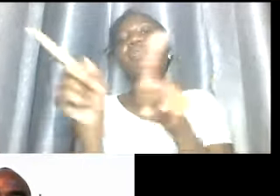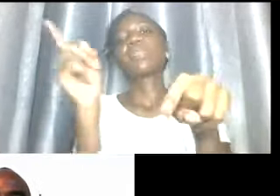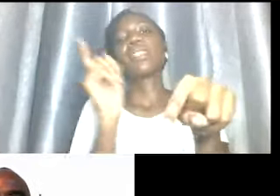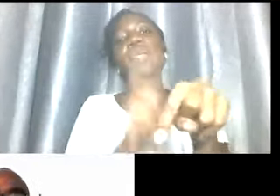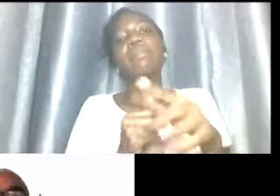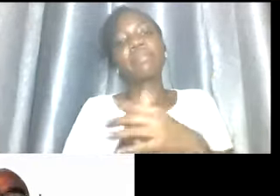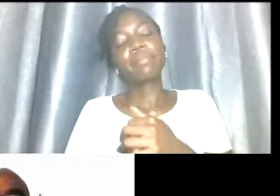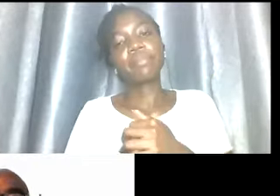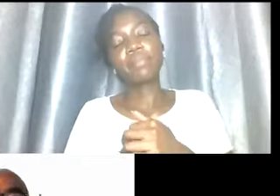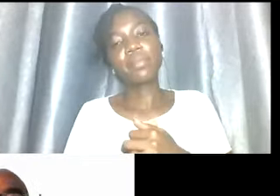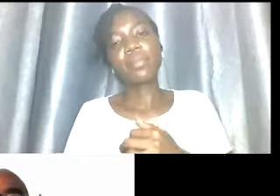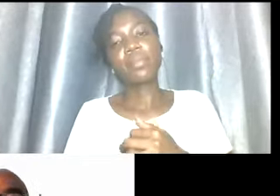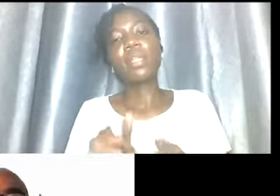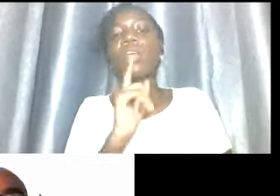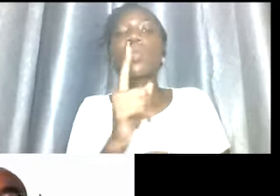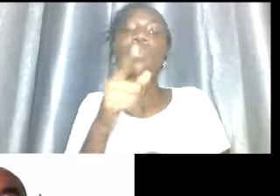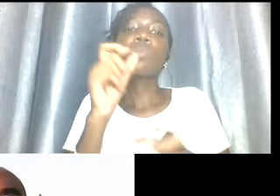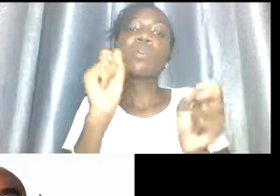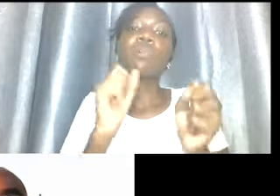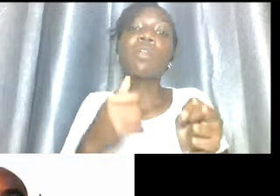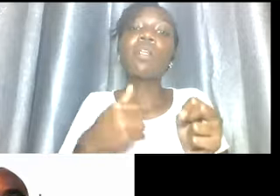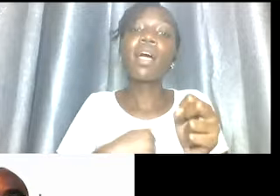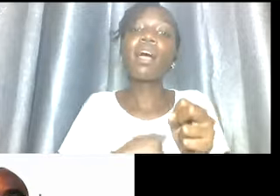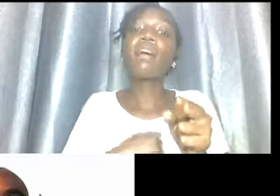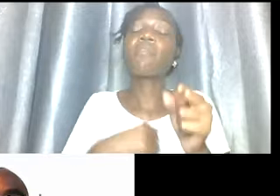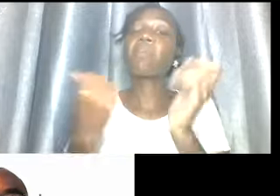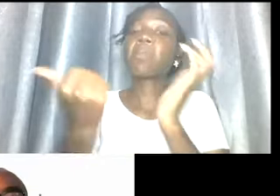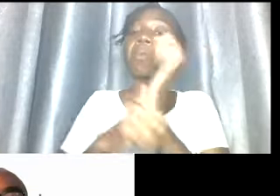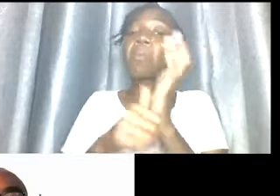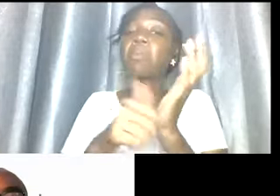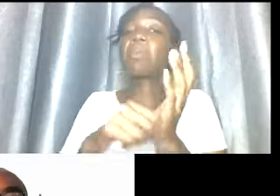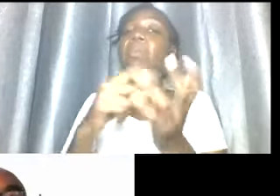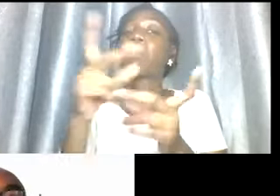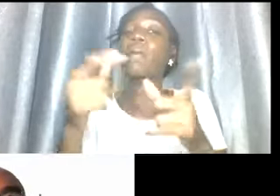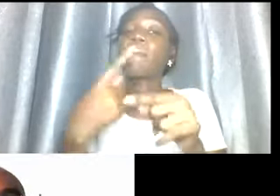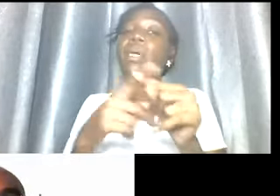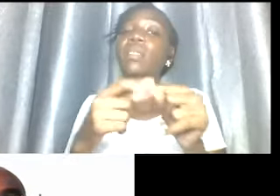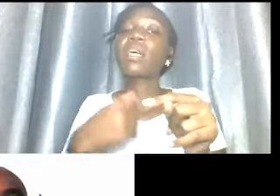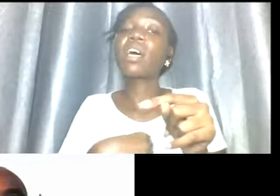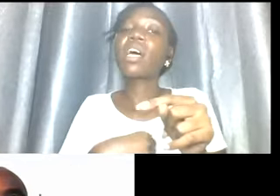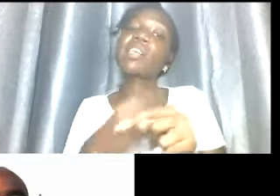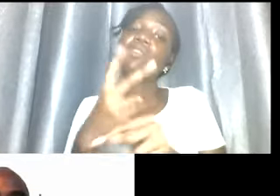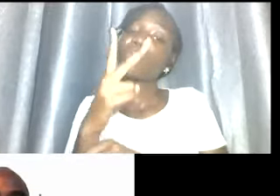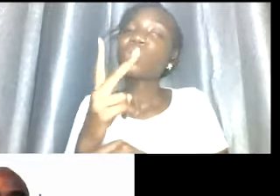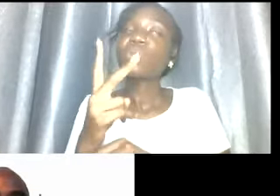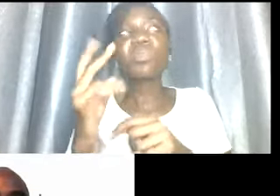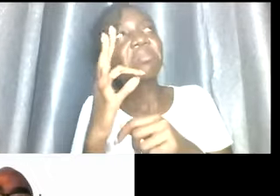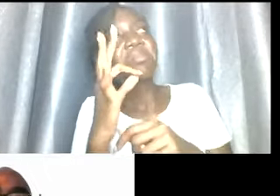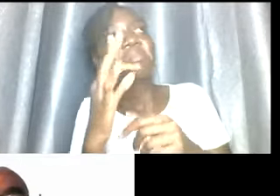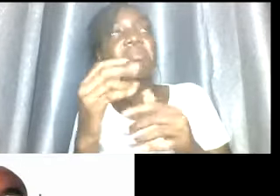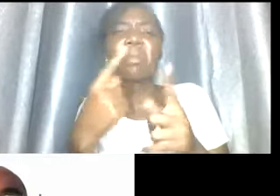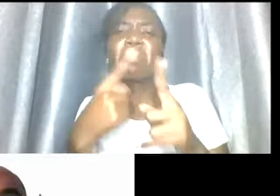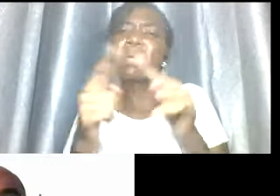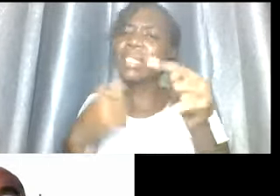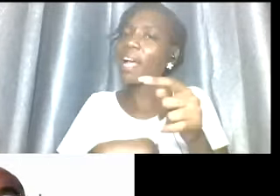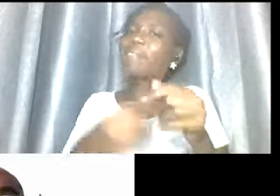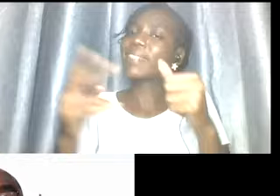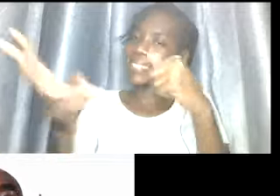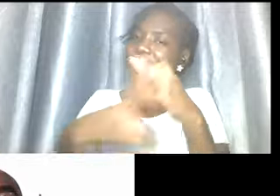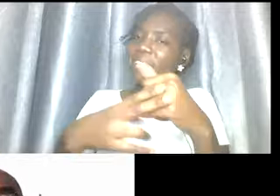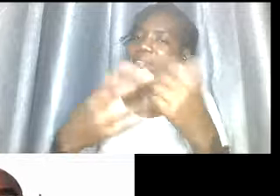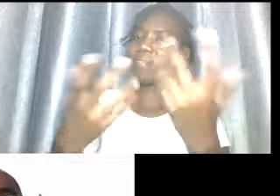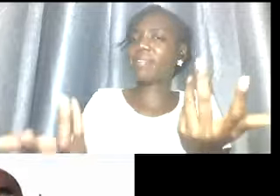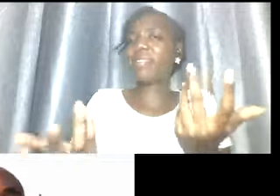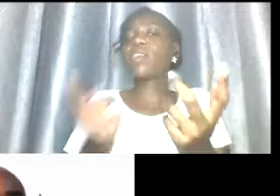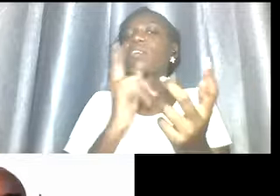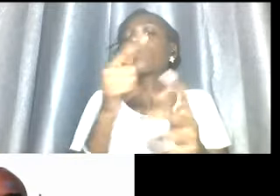So you may have trouble spots in 2 or 3, but you have 2 to 7 to still carry you until those other 2 or